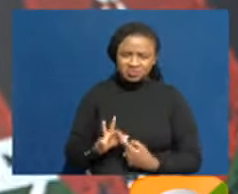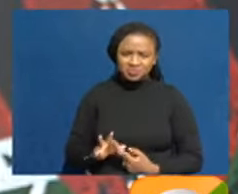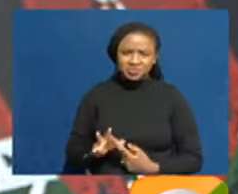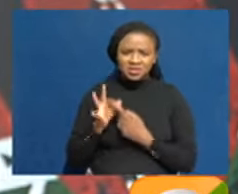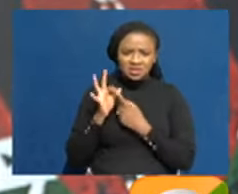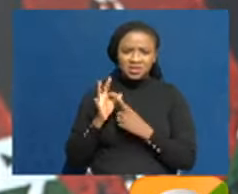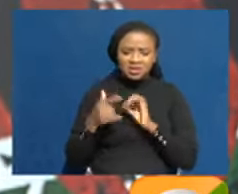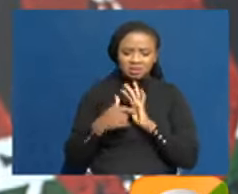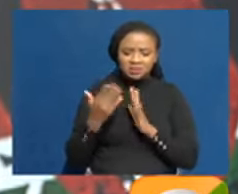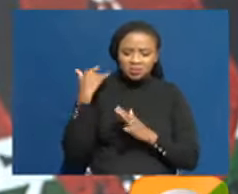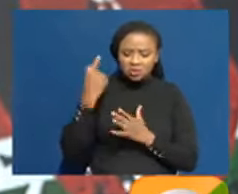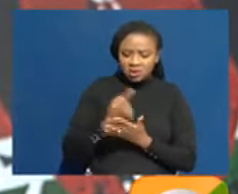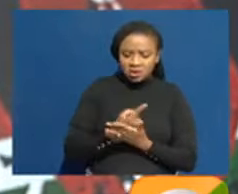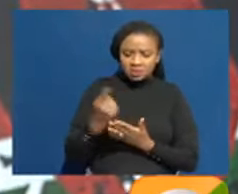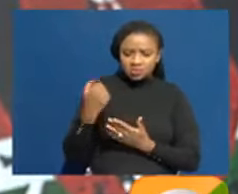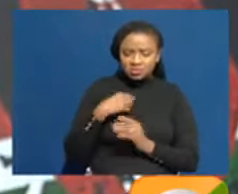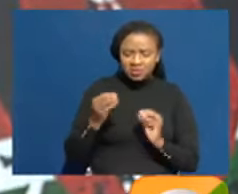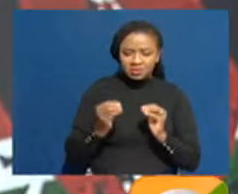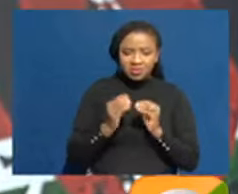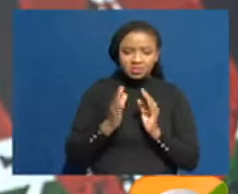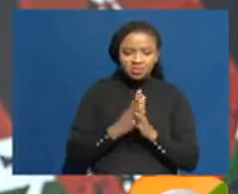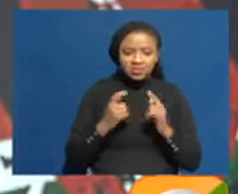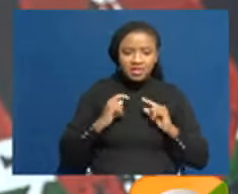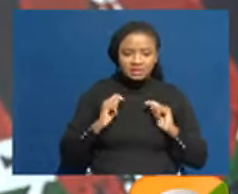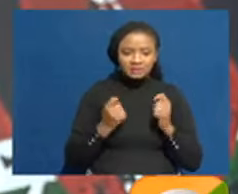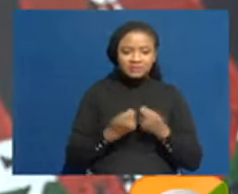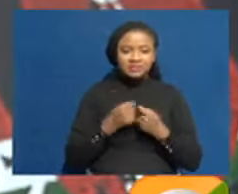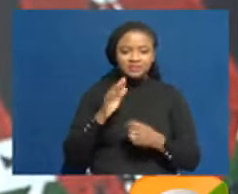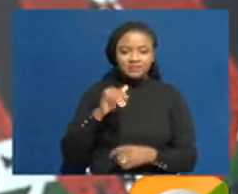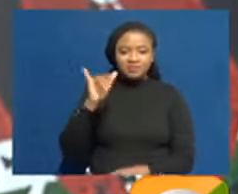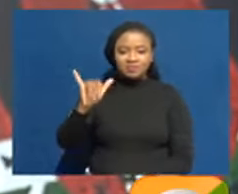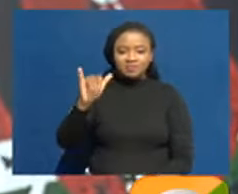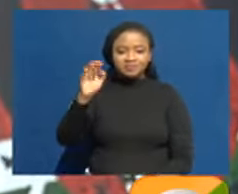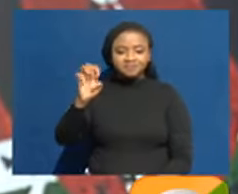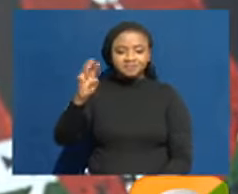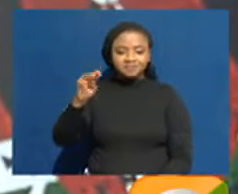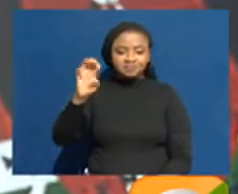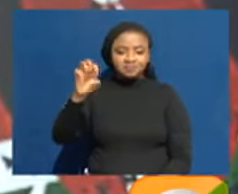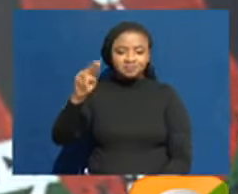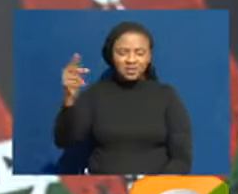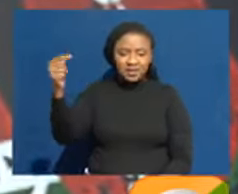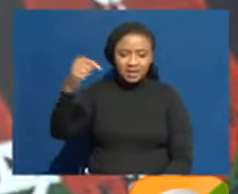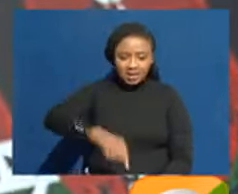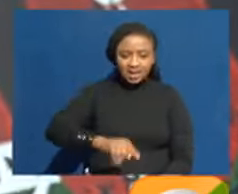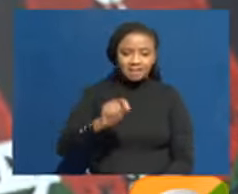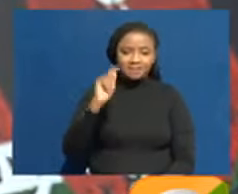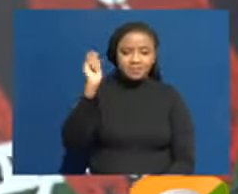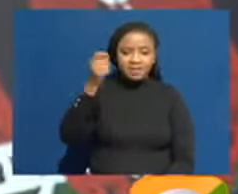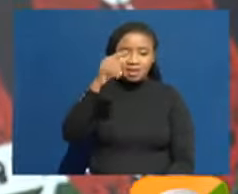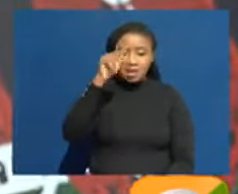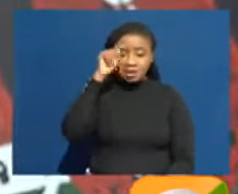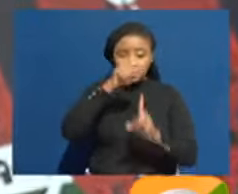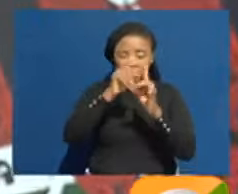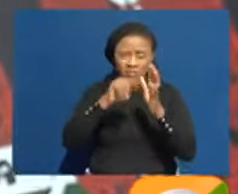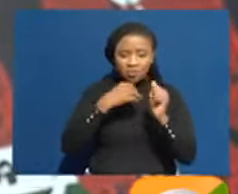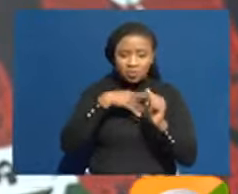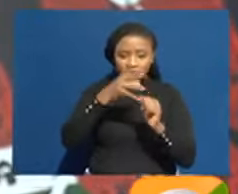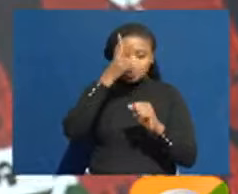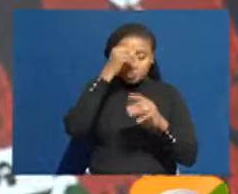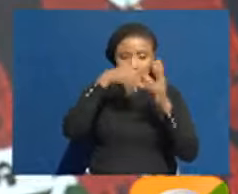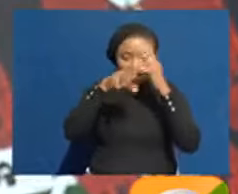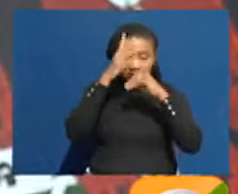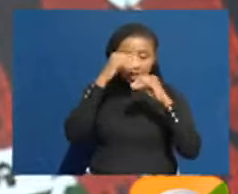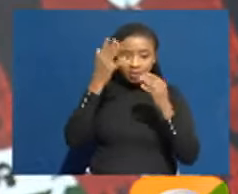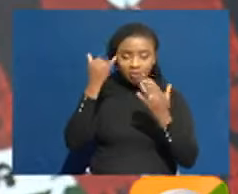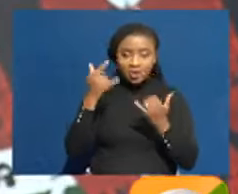Just last week, I met a delegation from Yemen who are out here to learn from us because they are just about to conclude their civil war, and